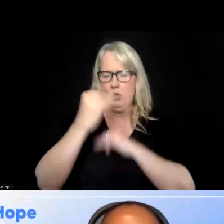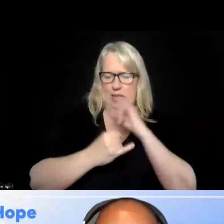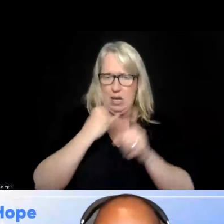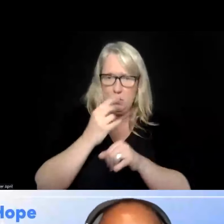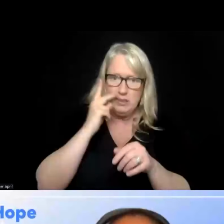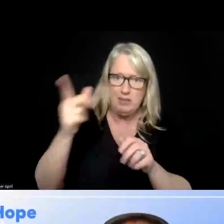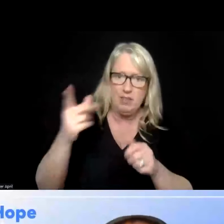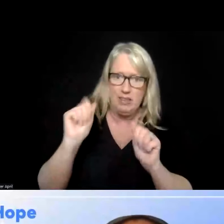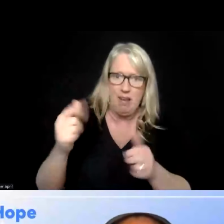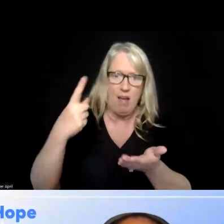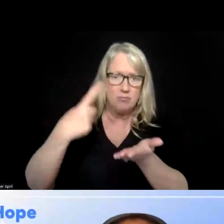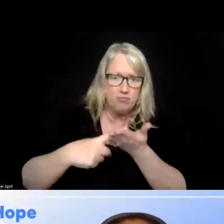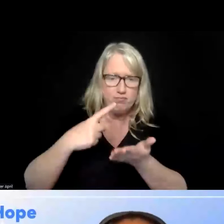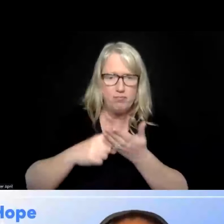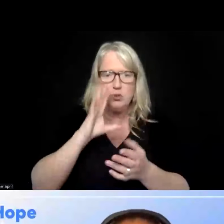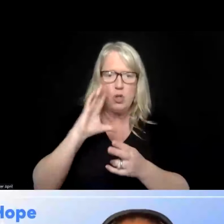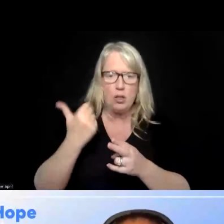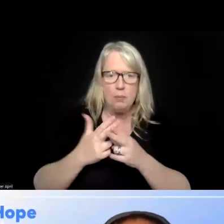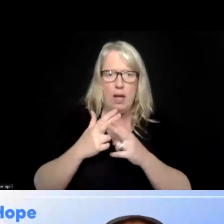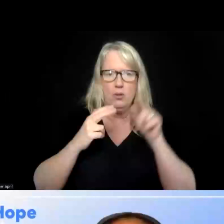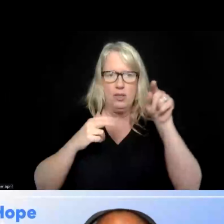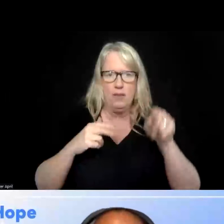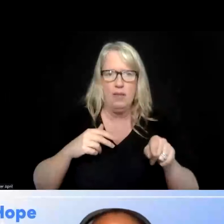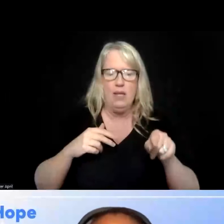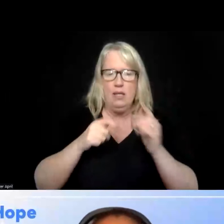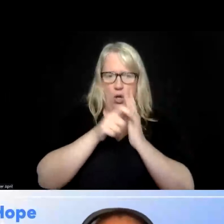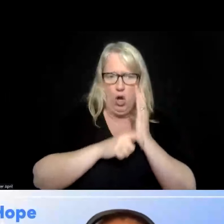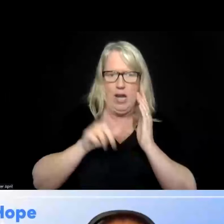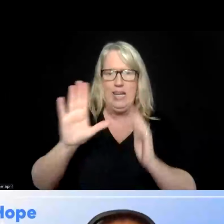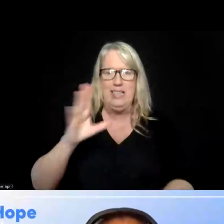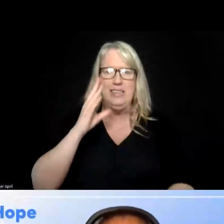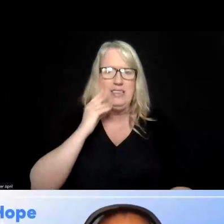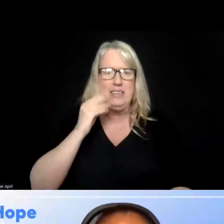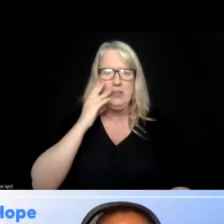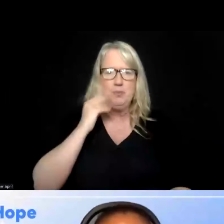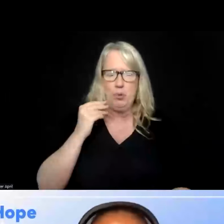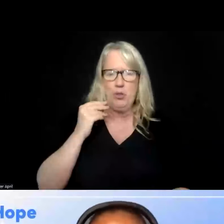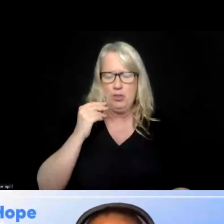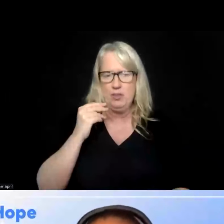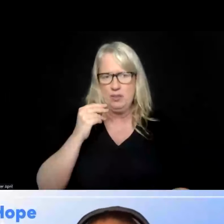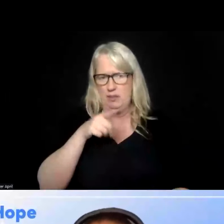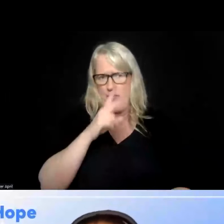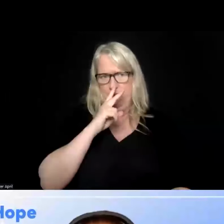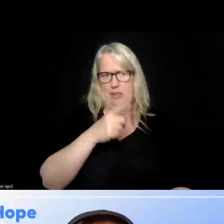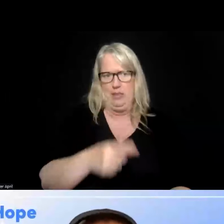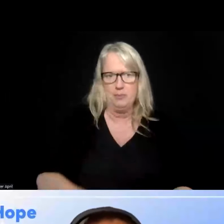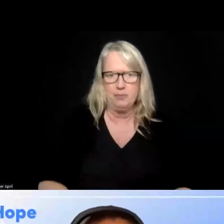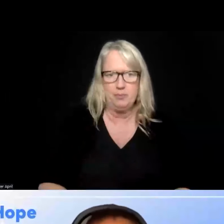can talk a little bit about this article and his experience firsthand seeing this.